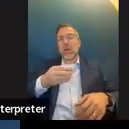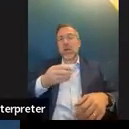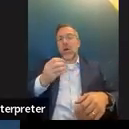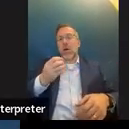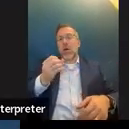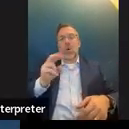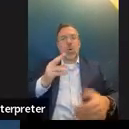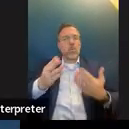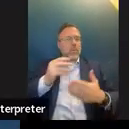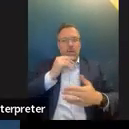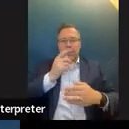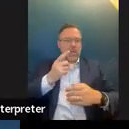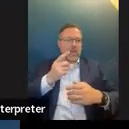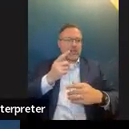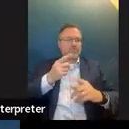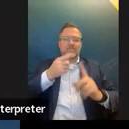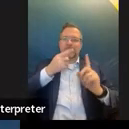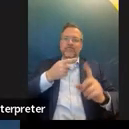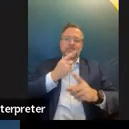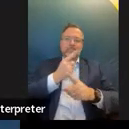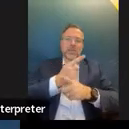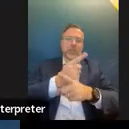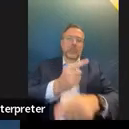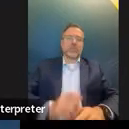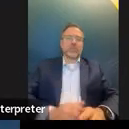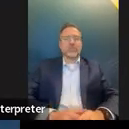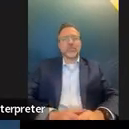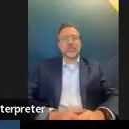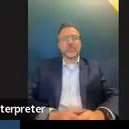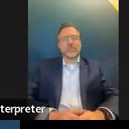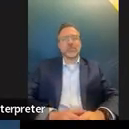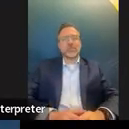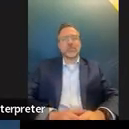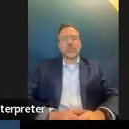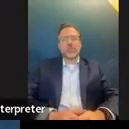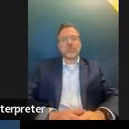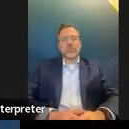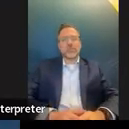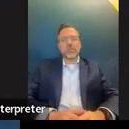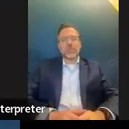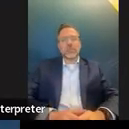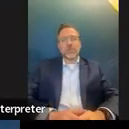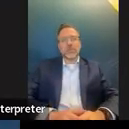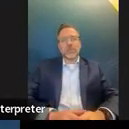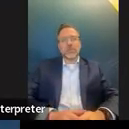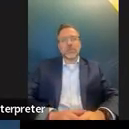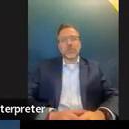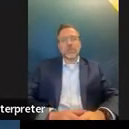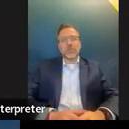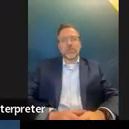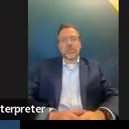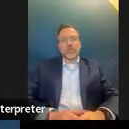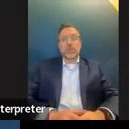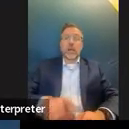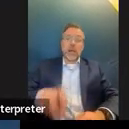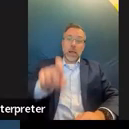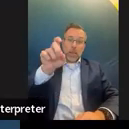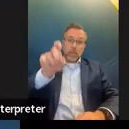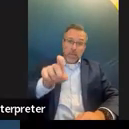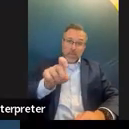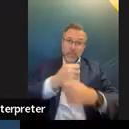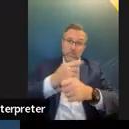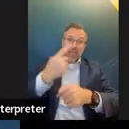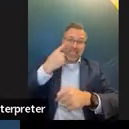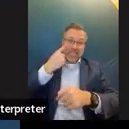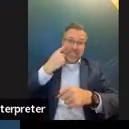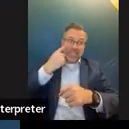it might not be accurate. So make sure it has to make sense to the person taking data, but it also